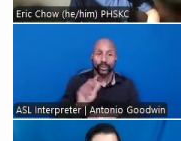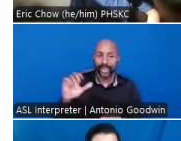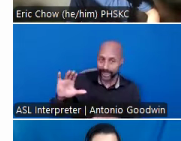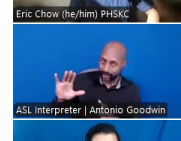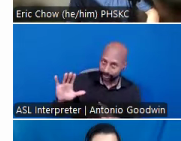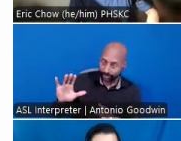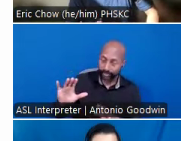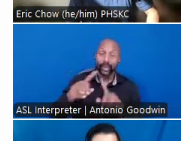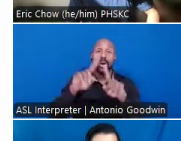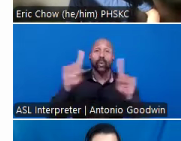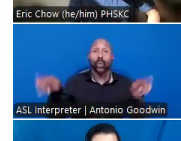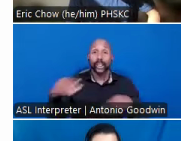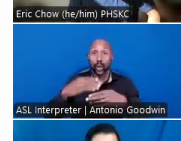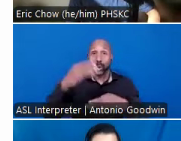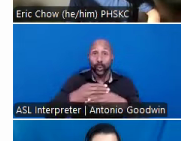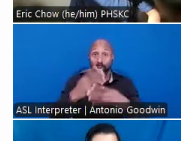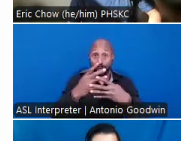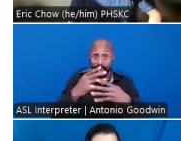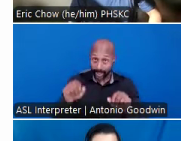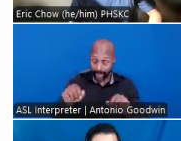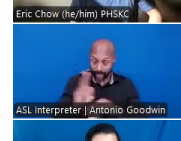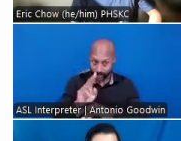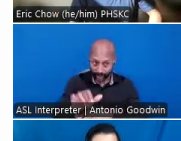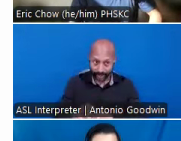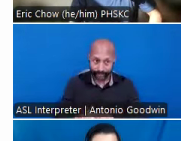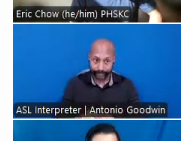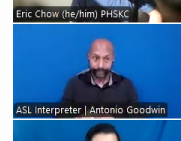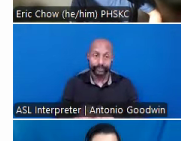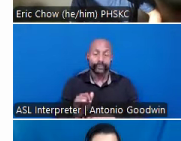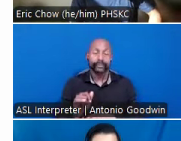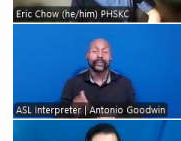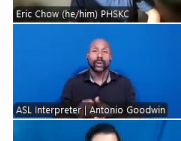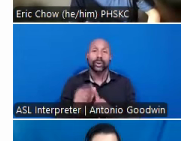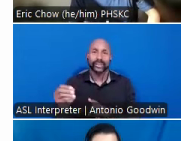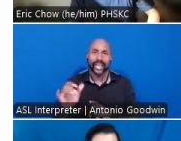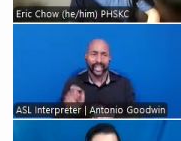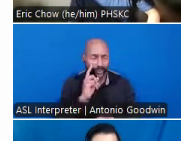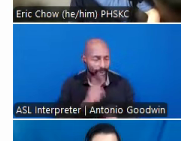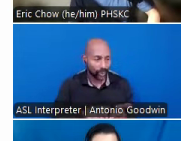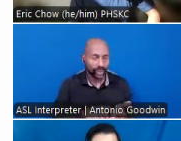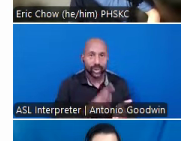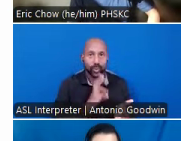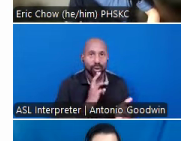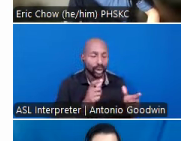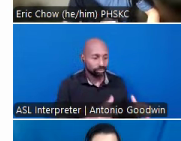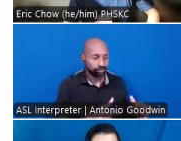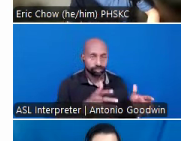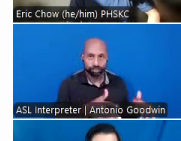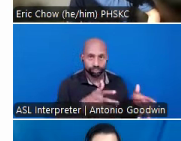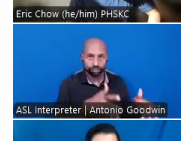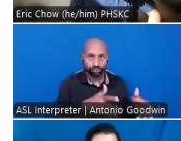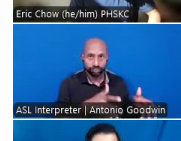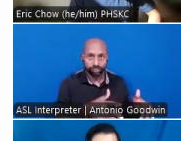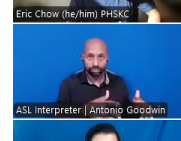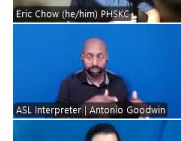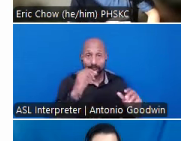first place. Also outdoors, if you see any freestanding water, this is where mosquitoes like to breed. Dump that